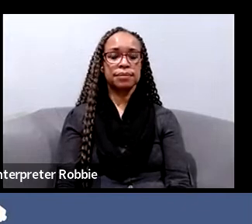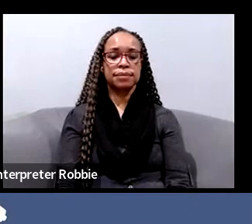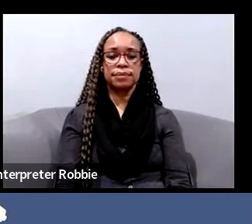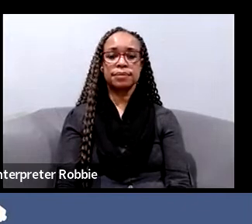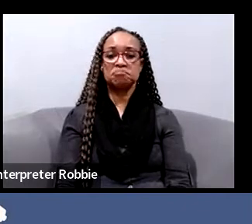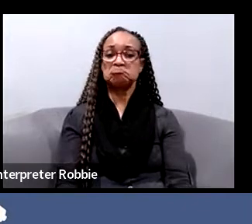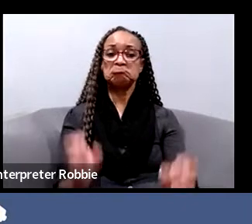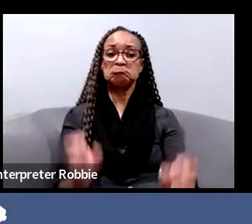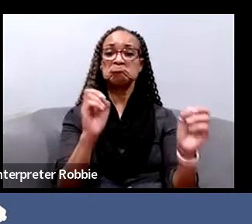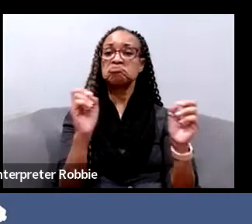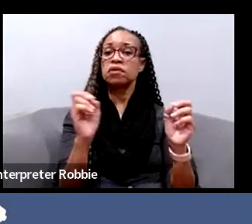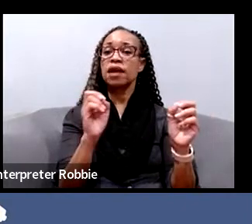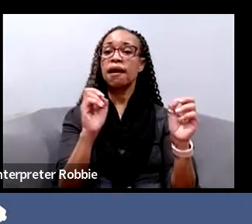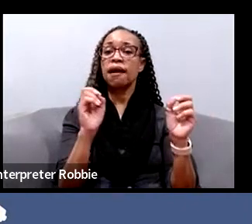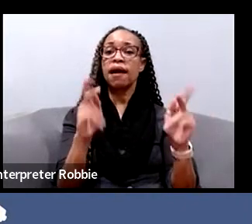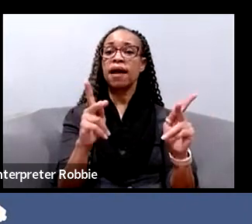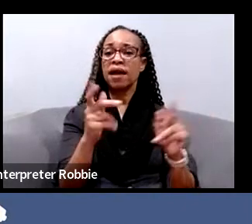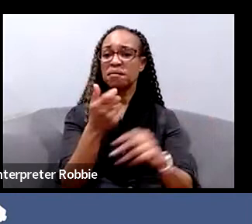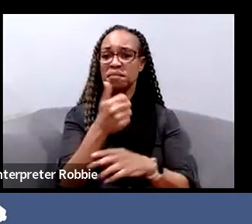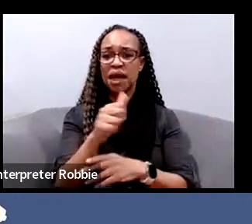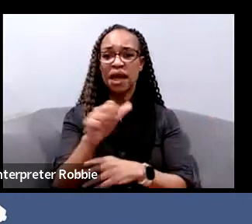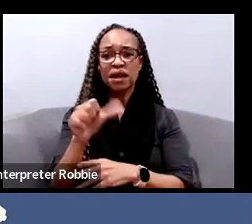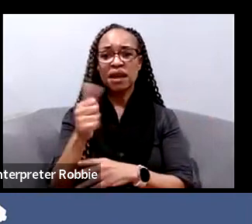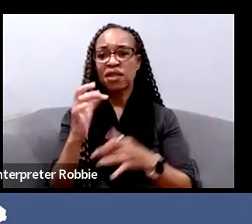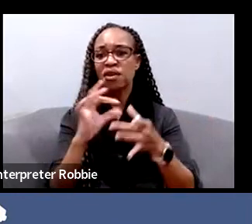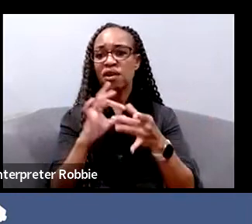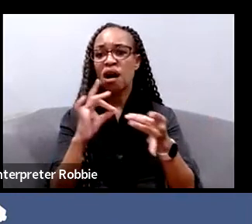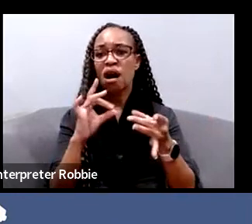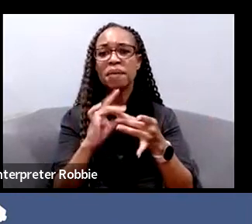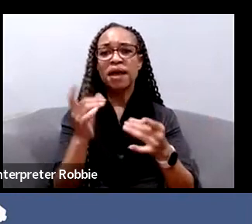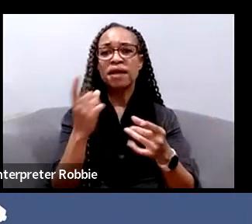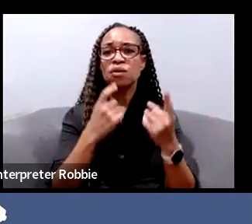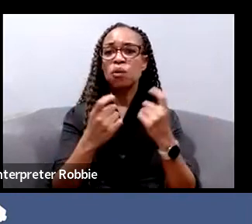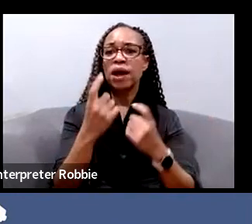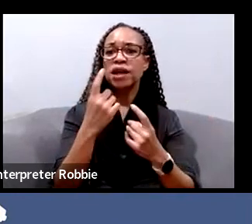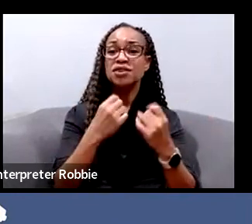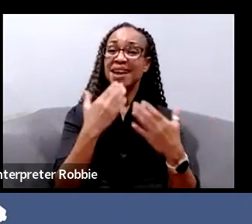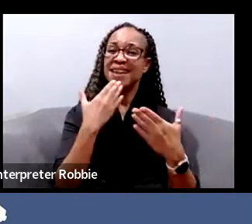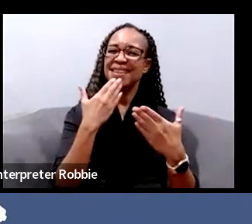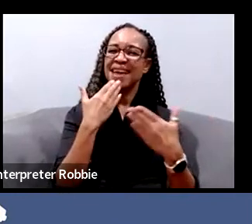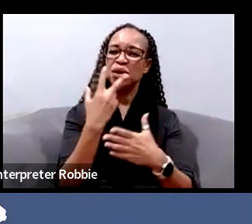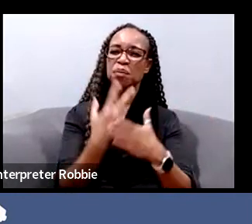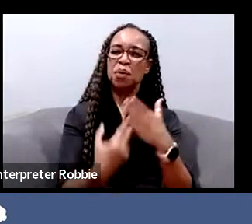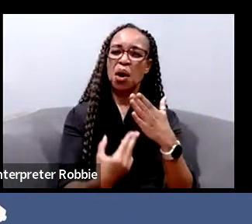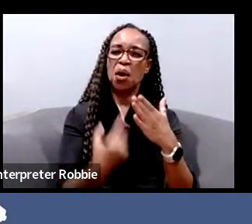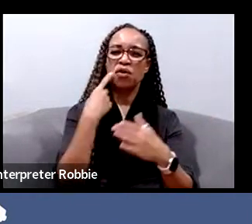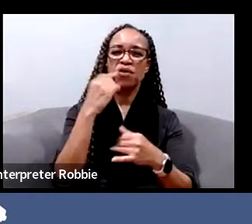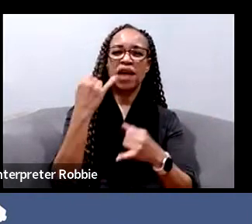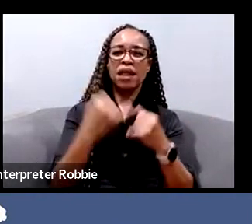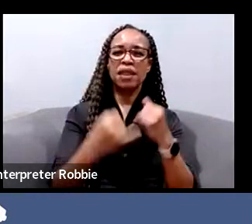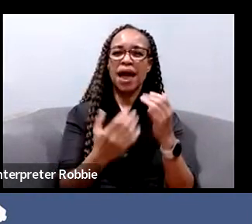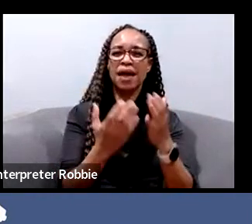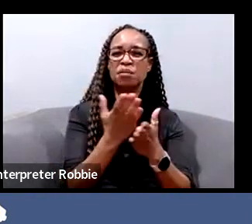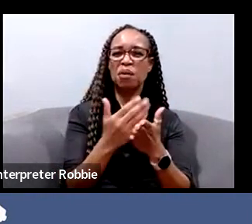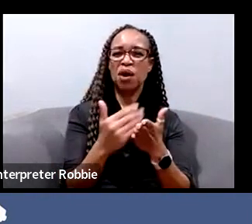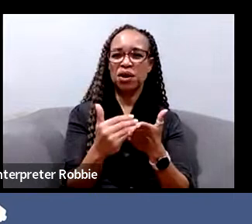All right. Any other comments, questions? And thank you both for that last bit.